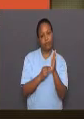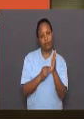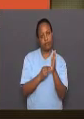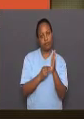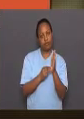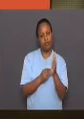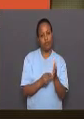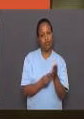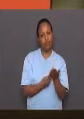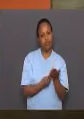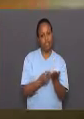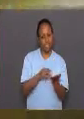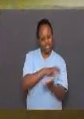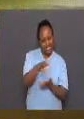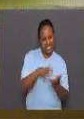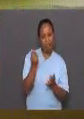by corruption.